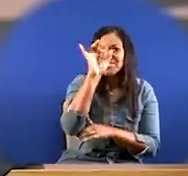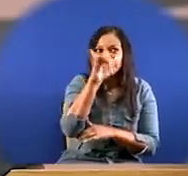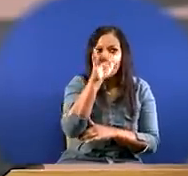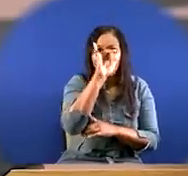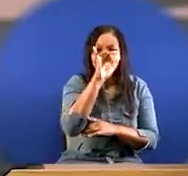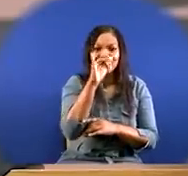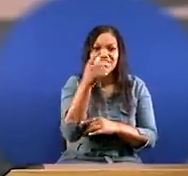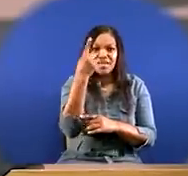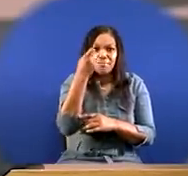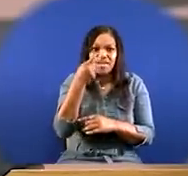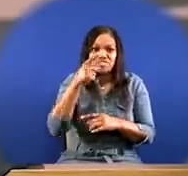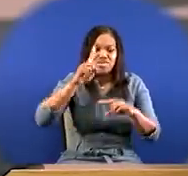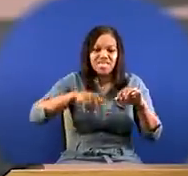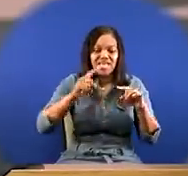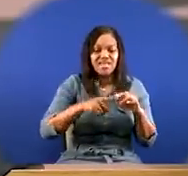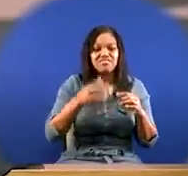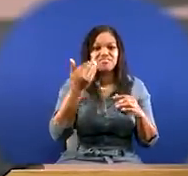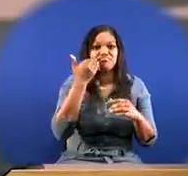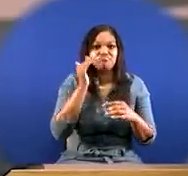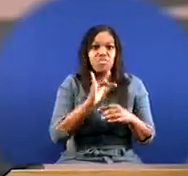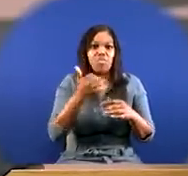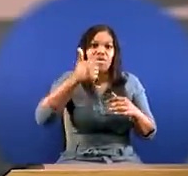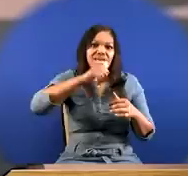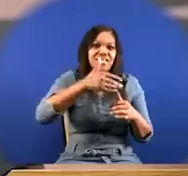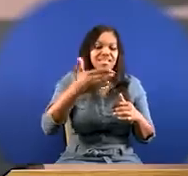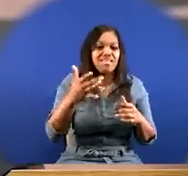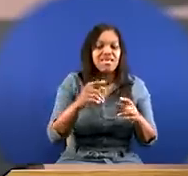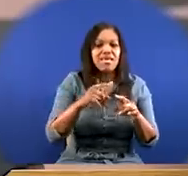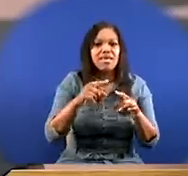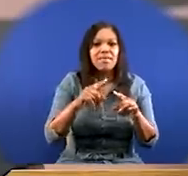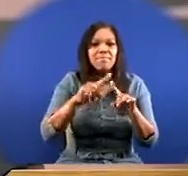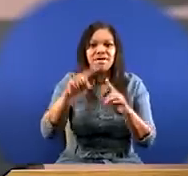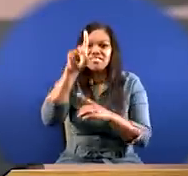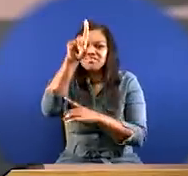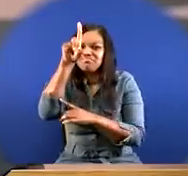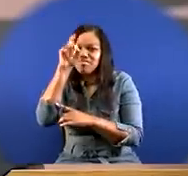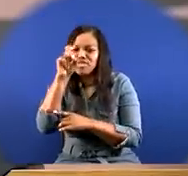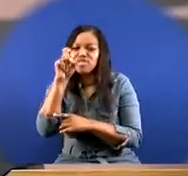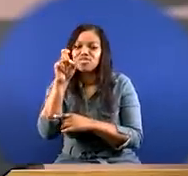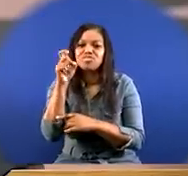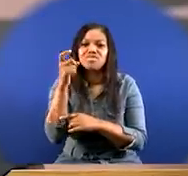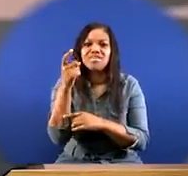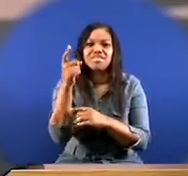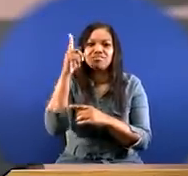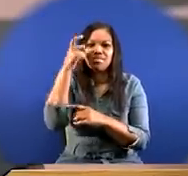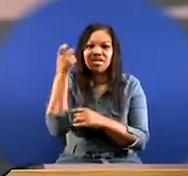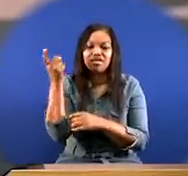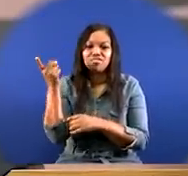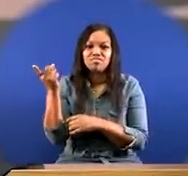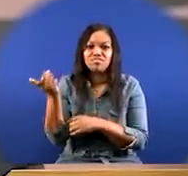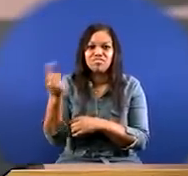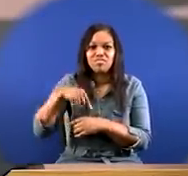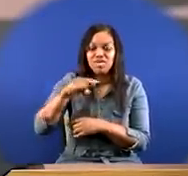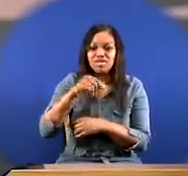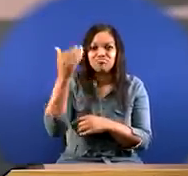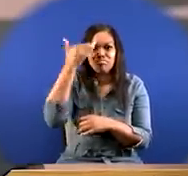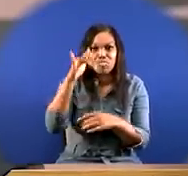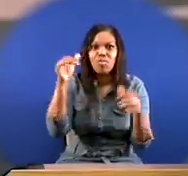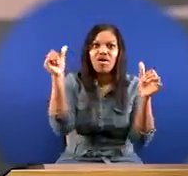we cannot know anything. A mystery is that about which we cannot know